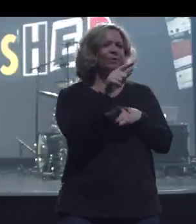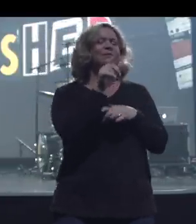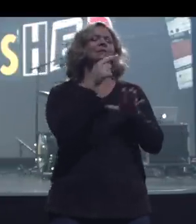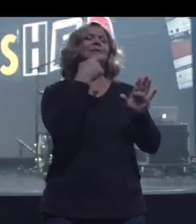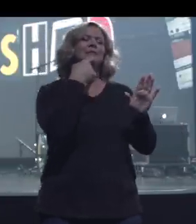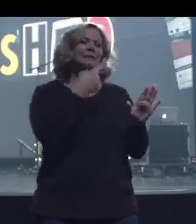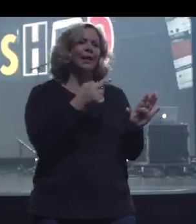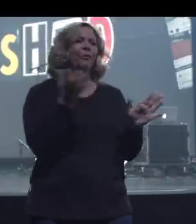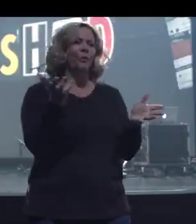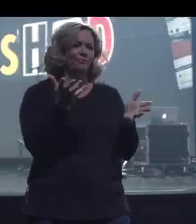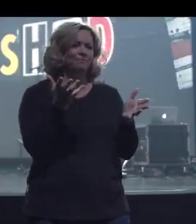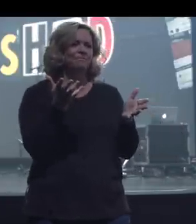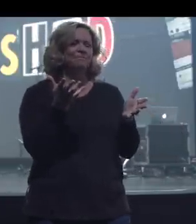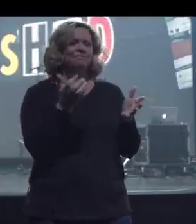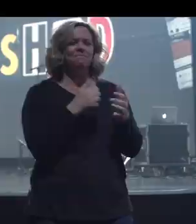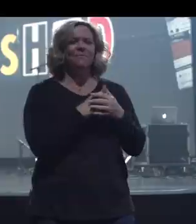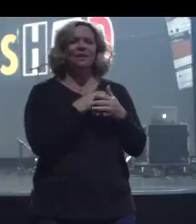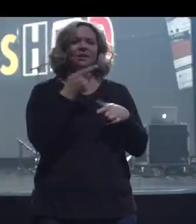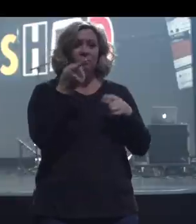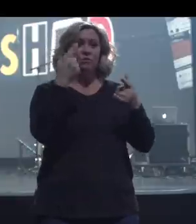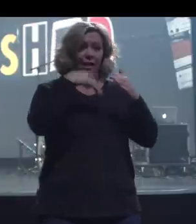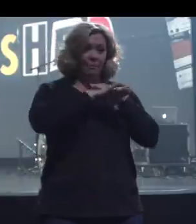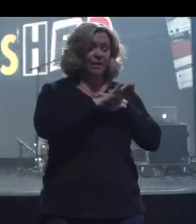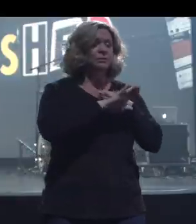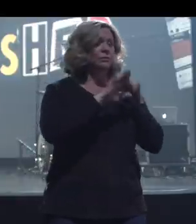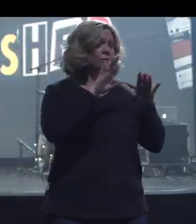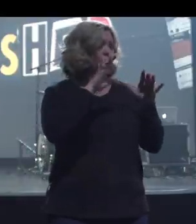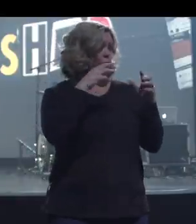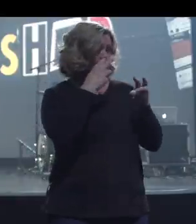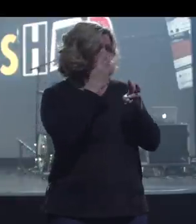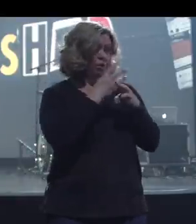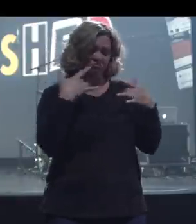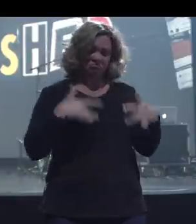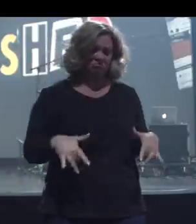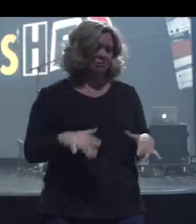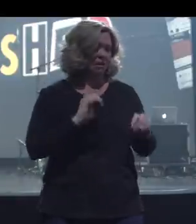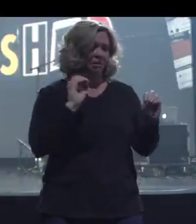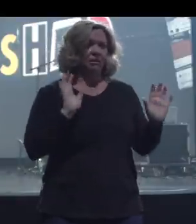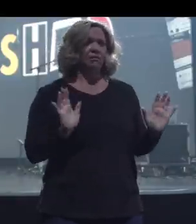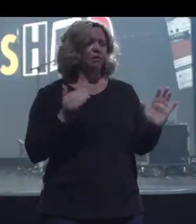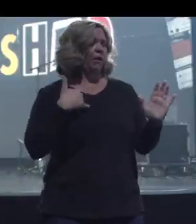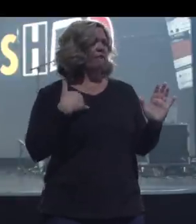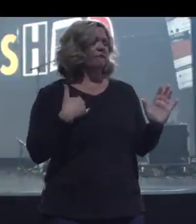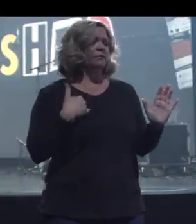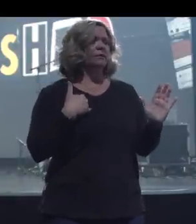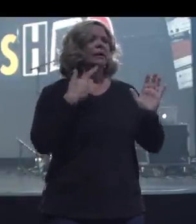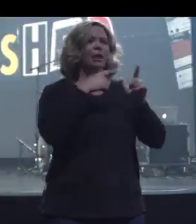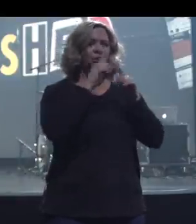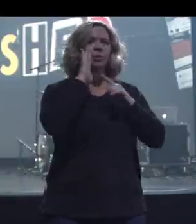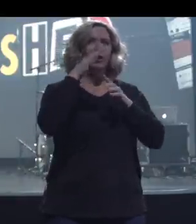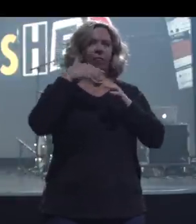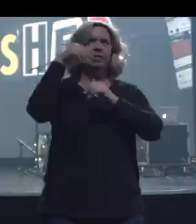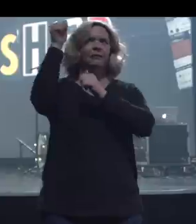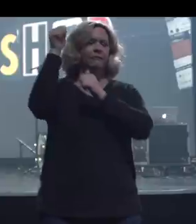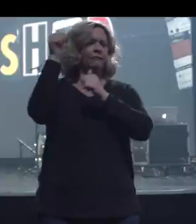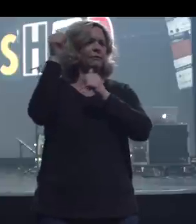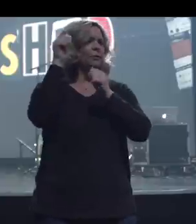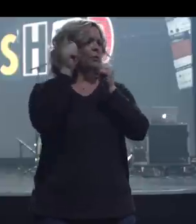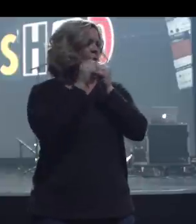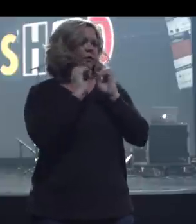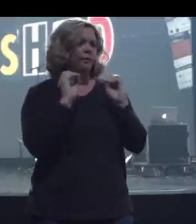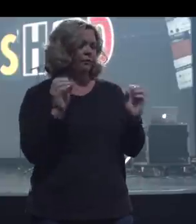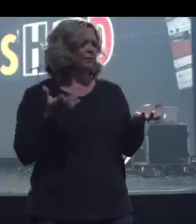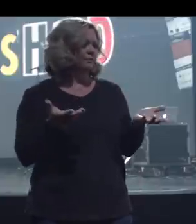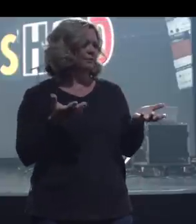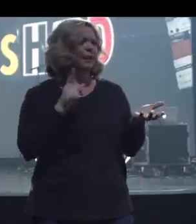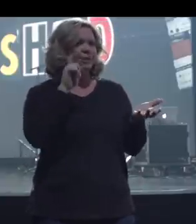Paul's saying is this. You came into this world butt naked. You will leave empty-handed. And you better learn